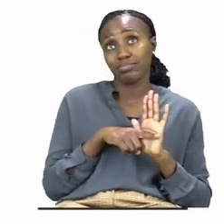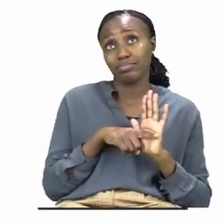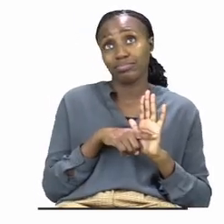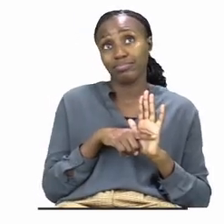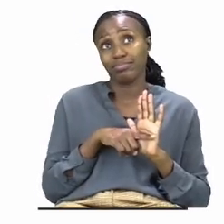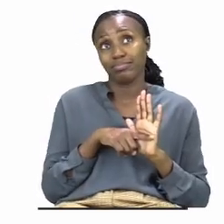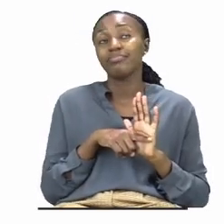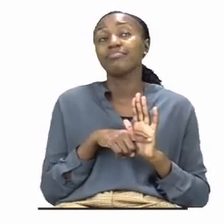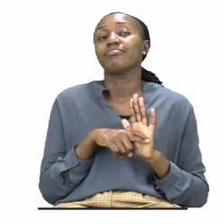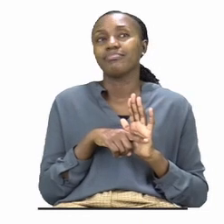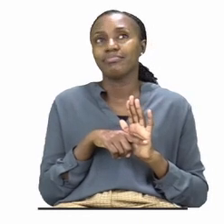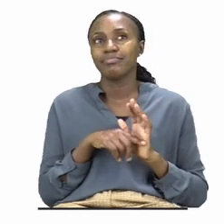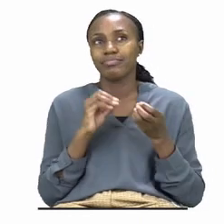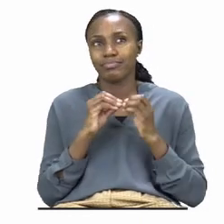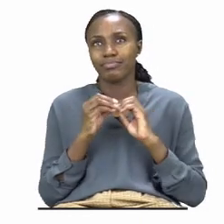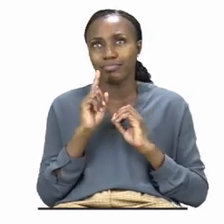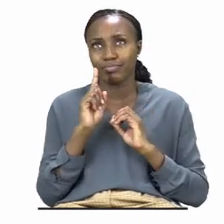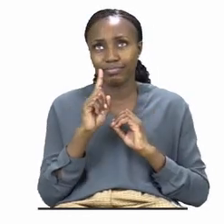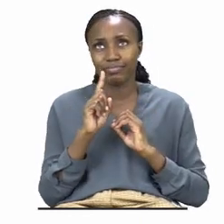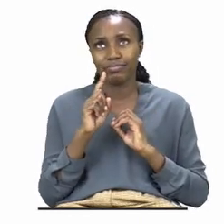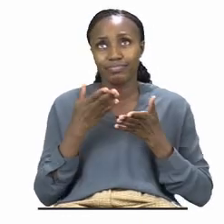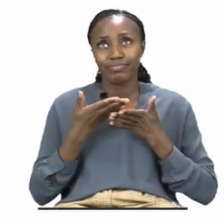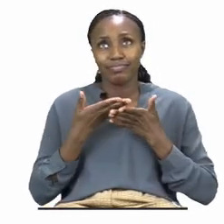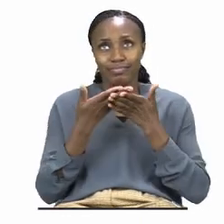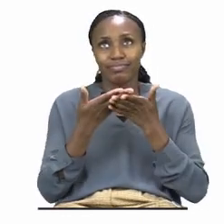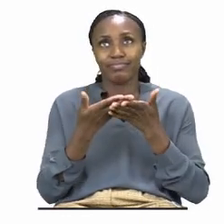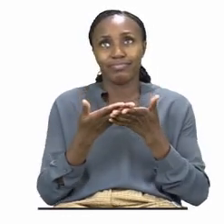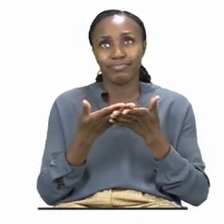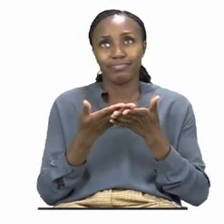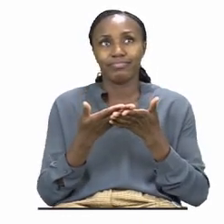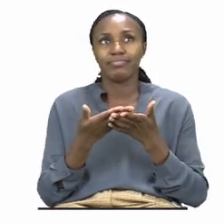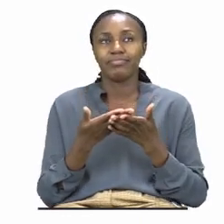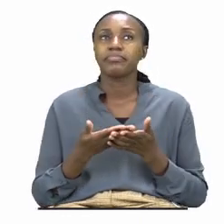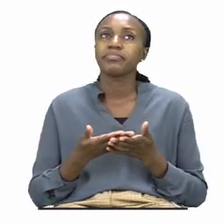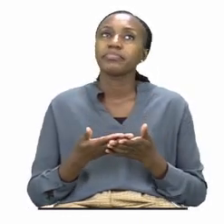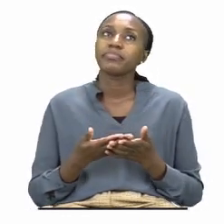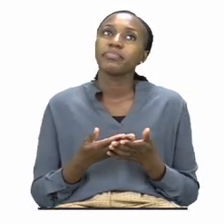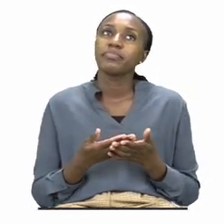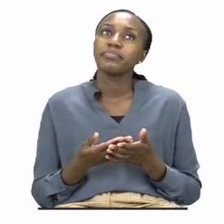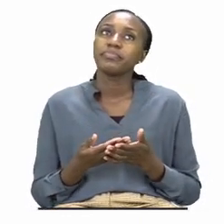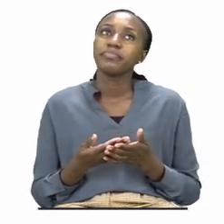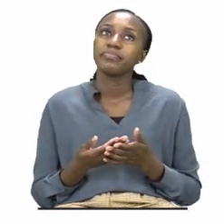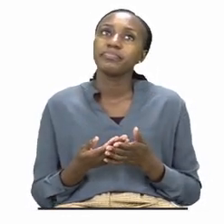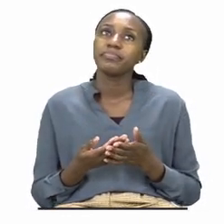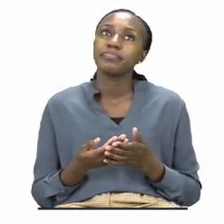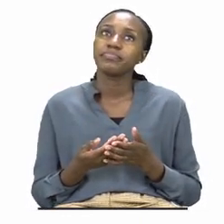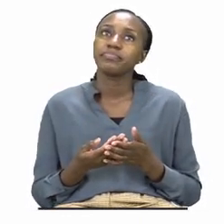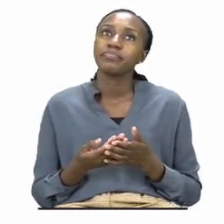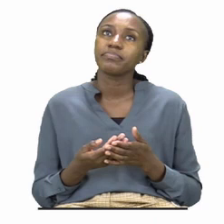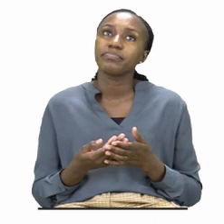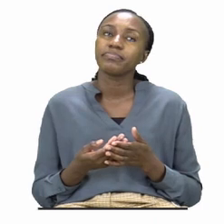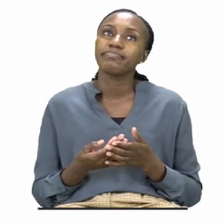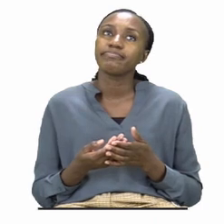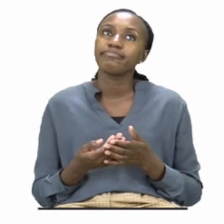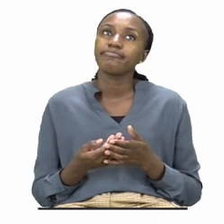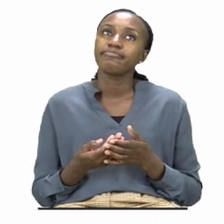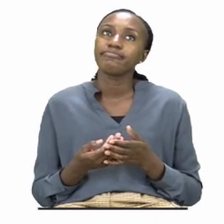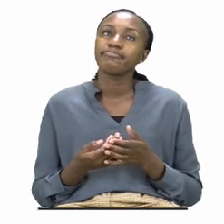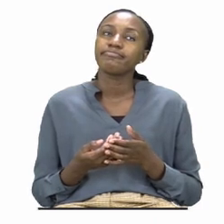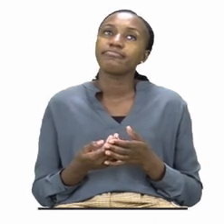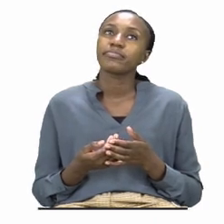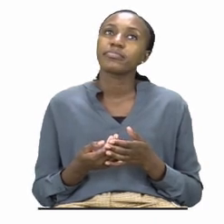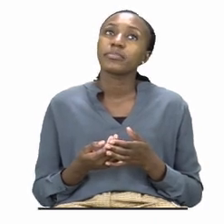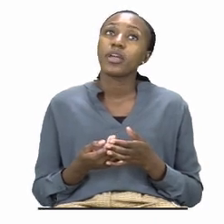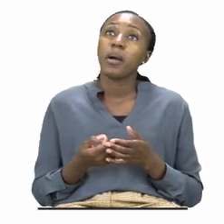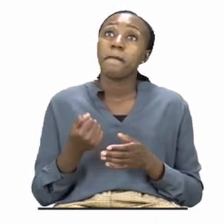to do number 1 with you. Now number 1 reads, my mom